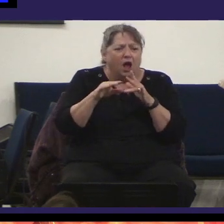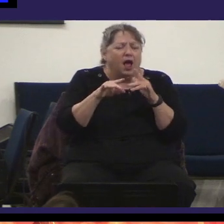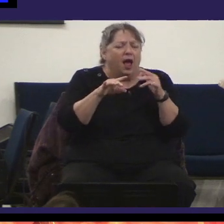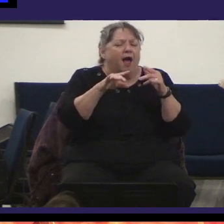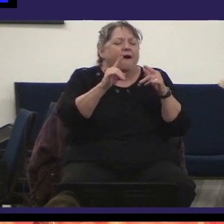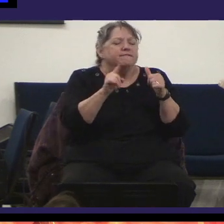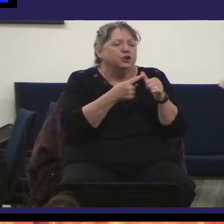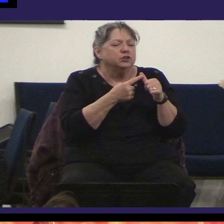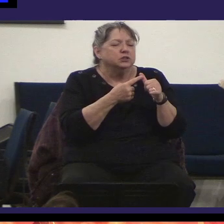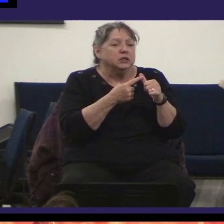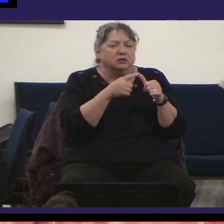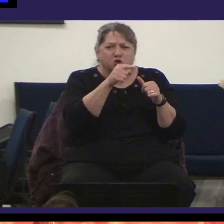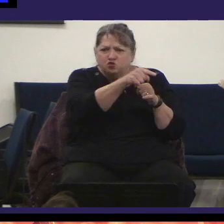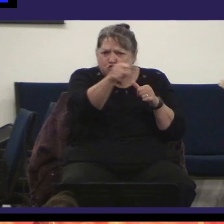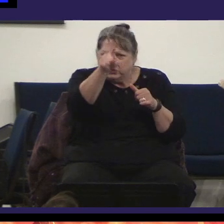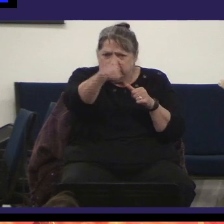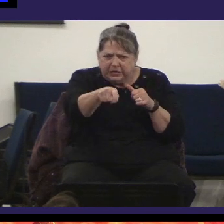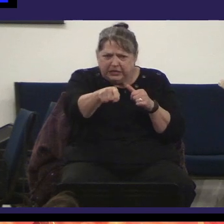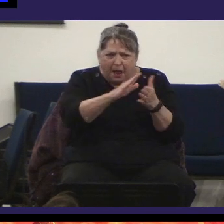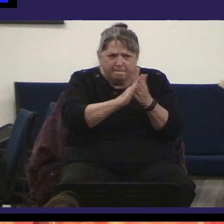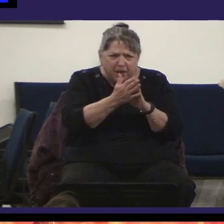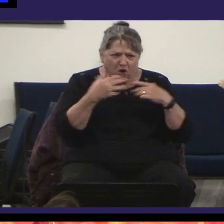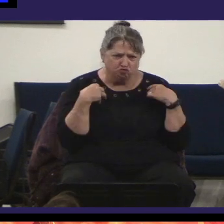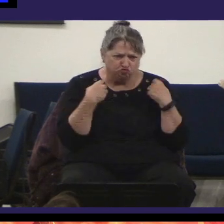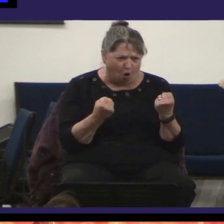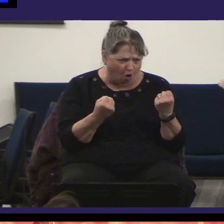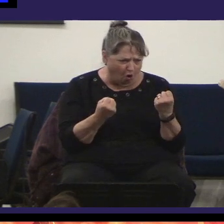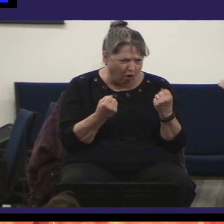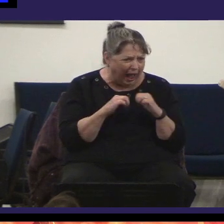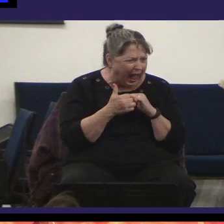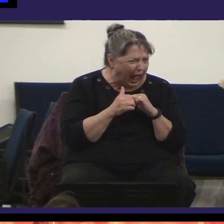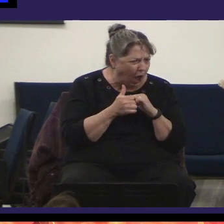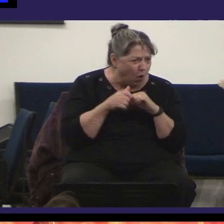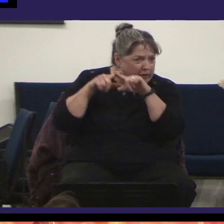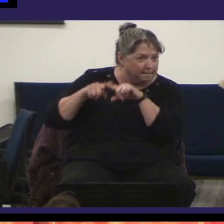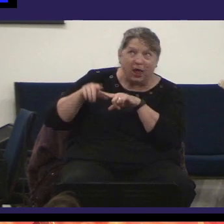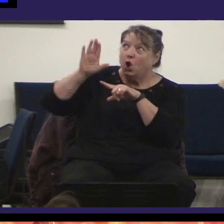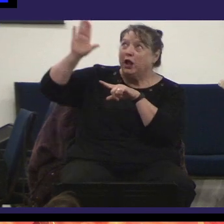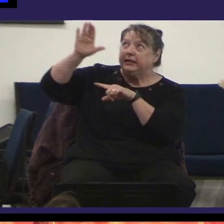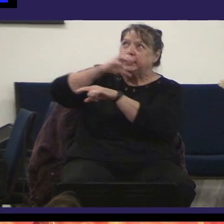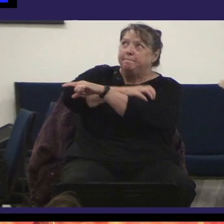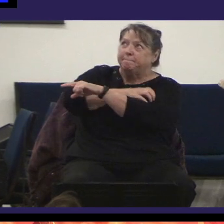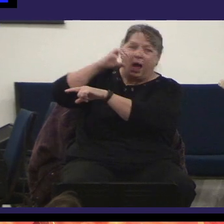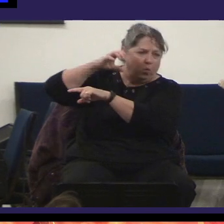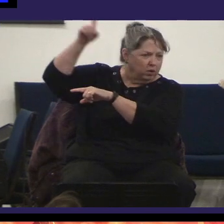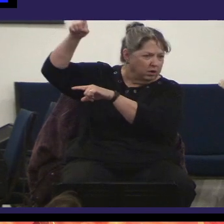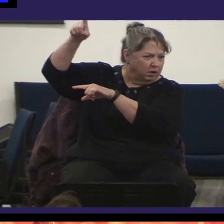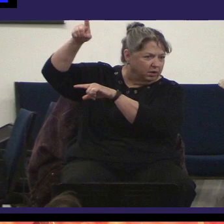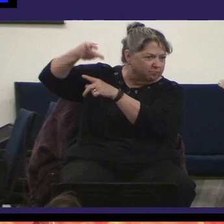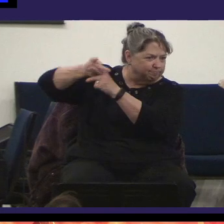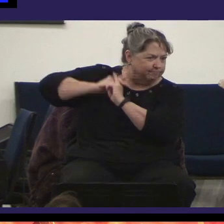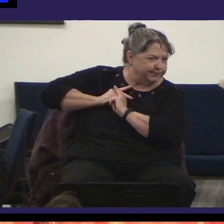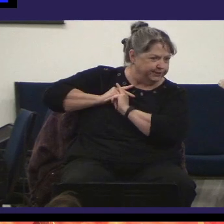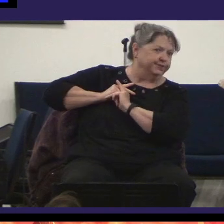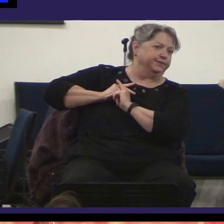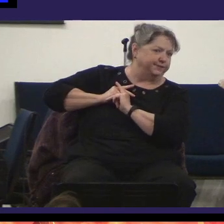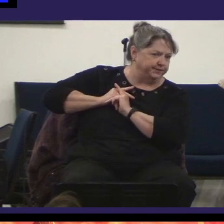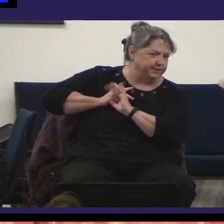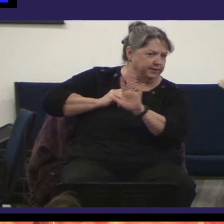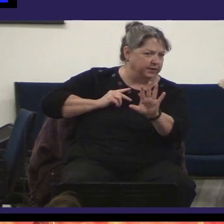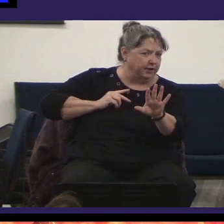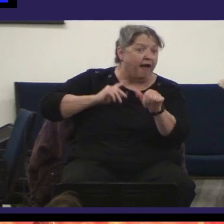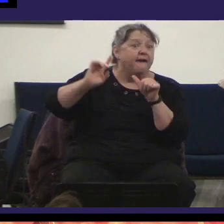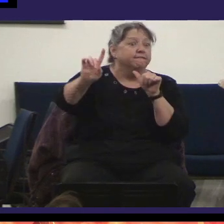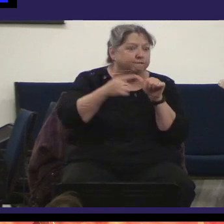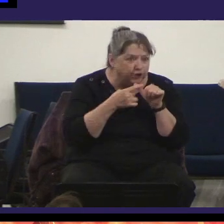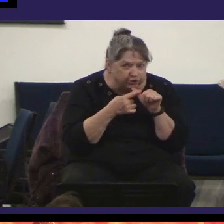strong in the Lord and in his mighty power. In other words, we need to make sure that we're right with God. Before